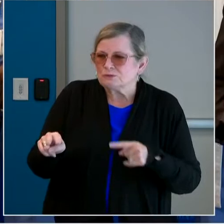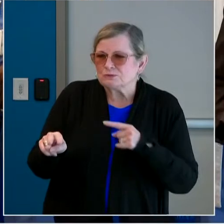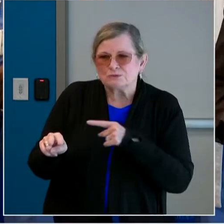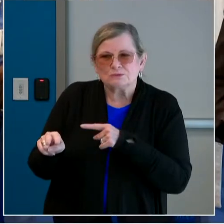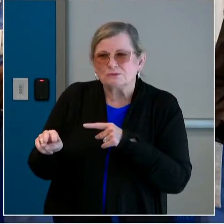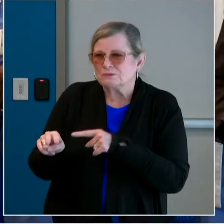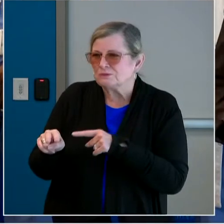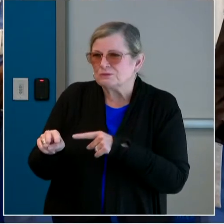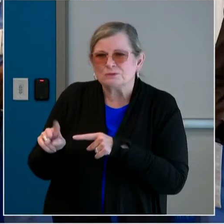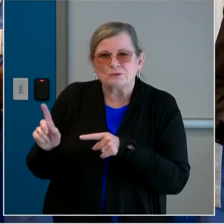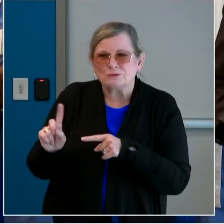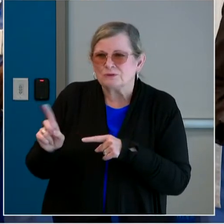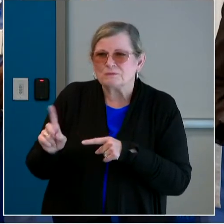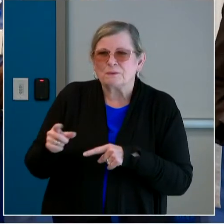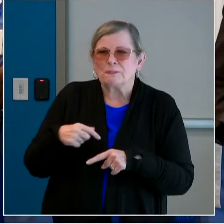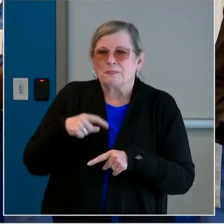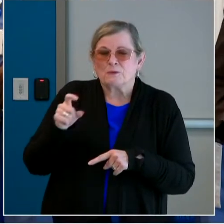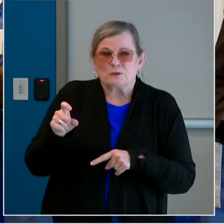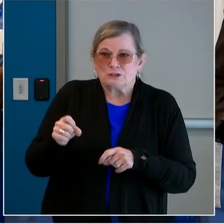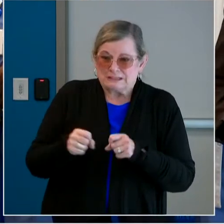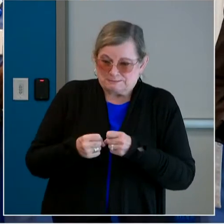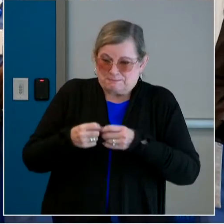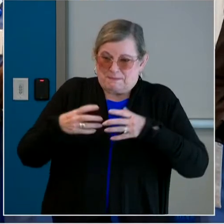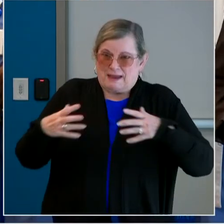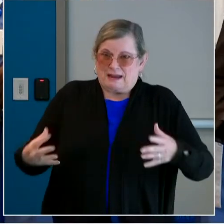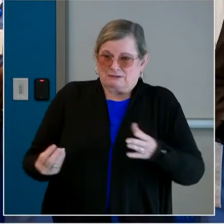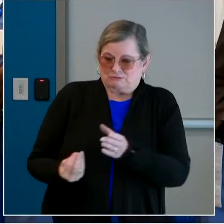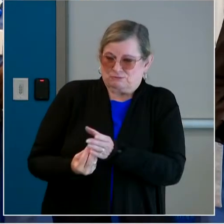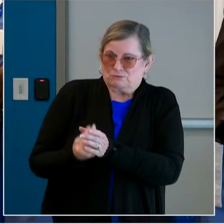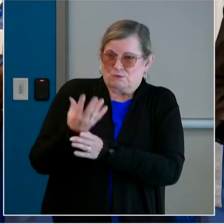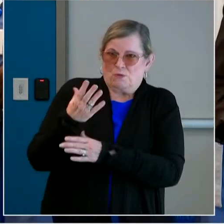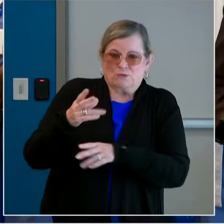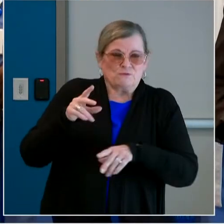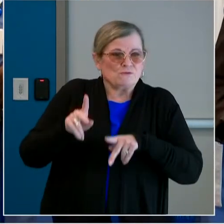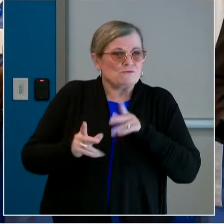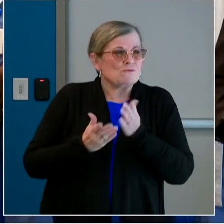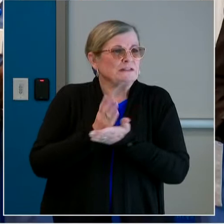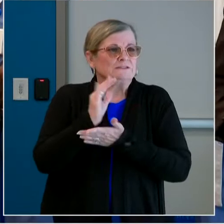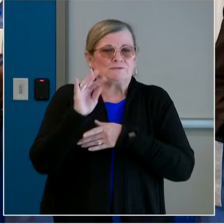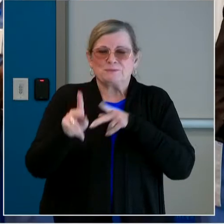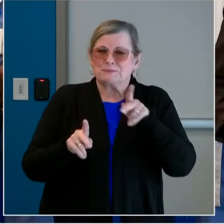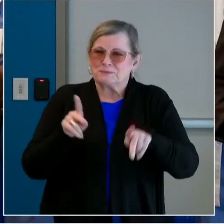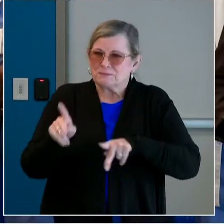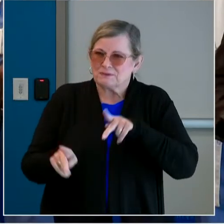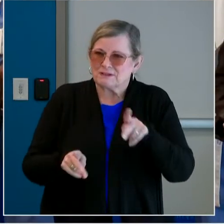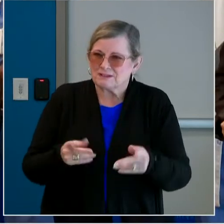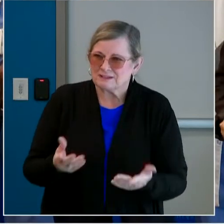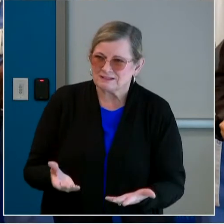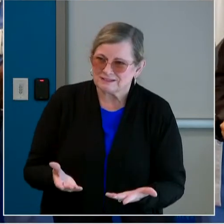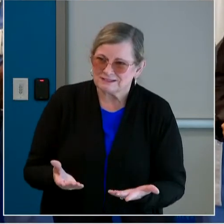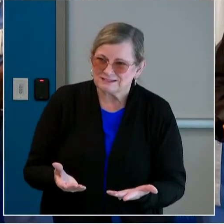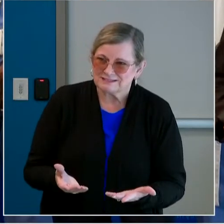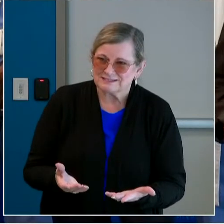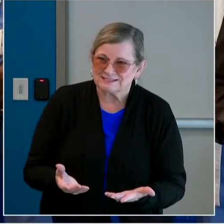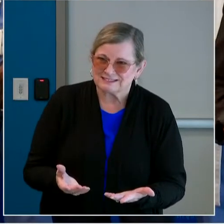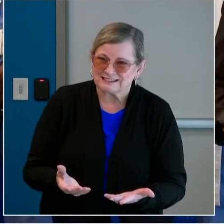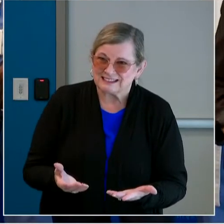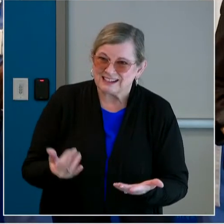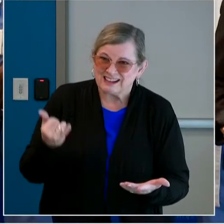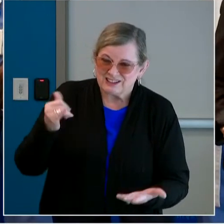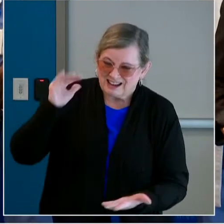expanding the rights of individuals. And there are fewer rights more